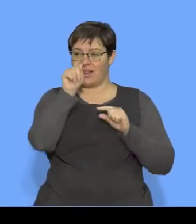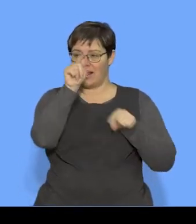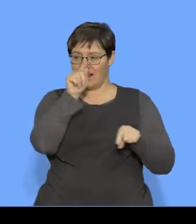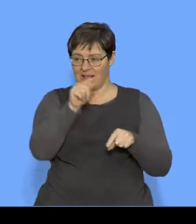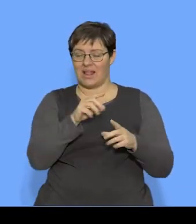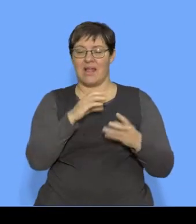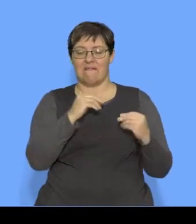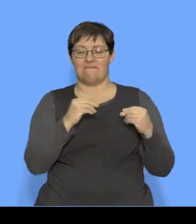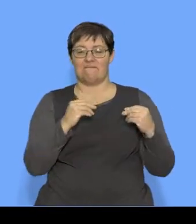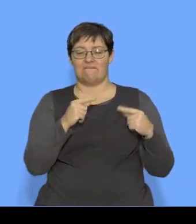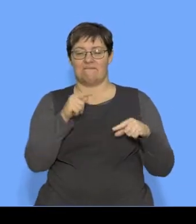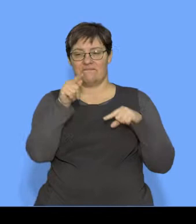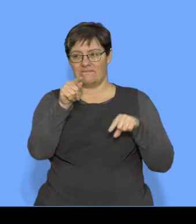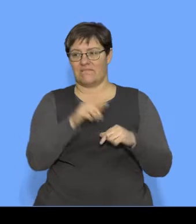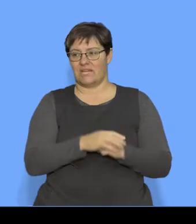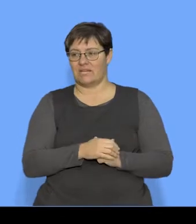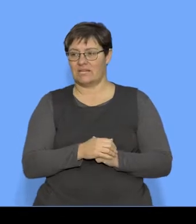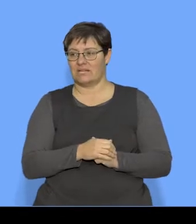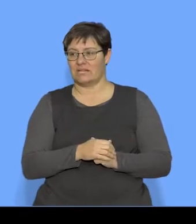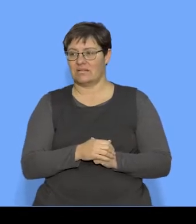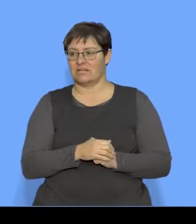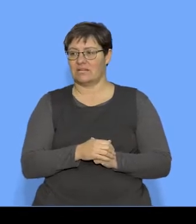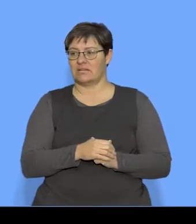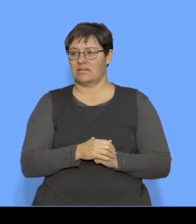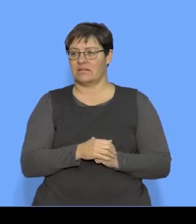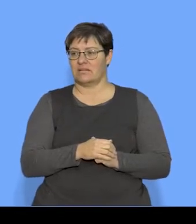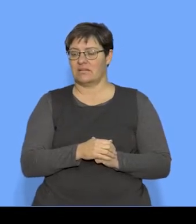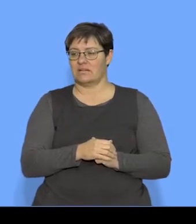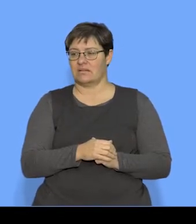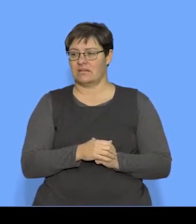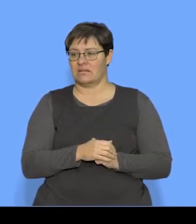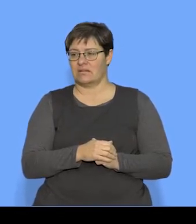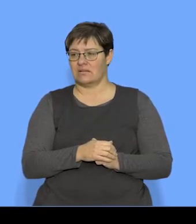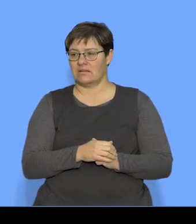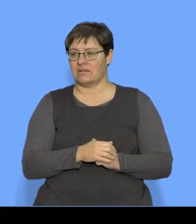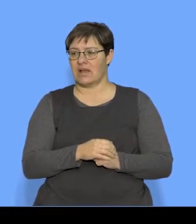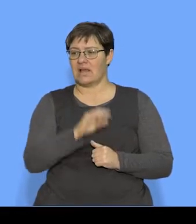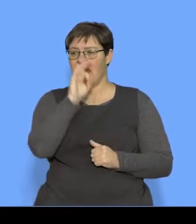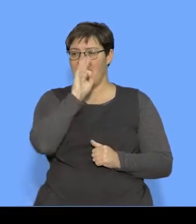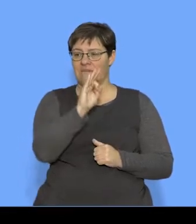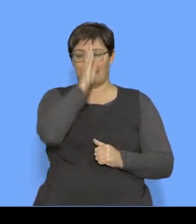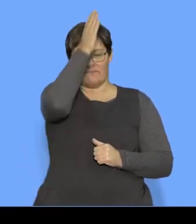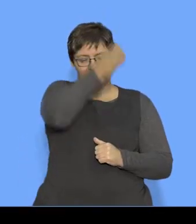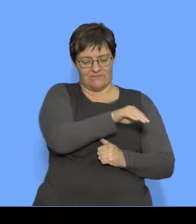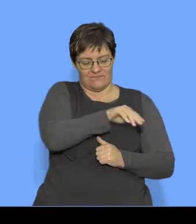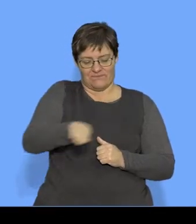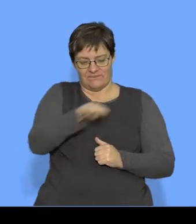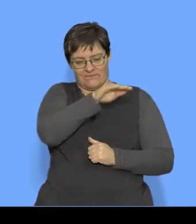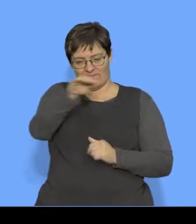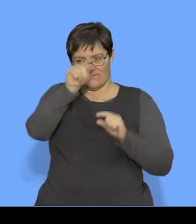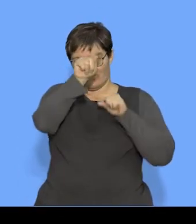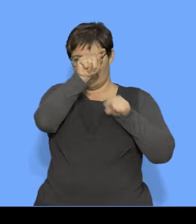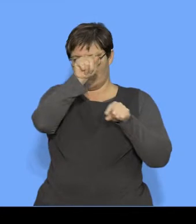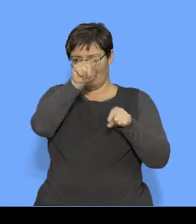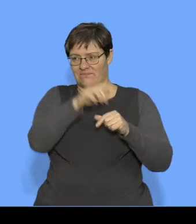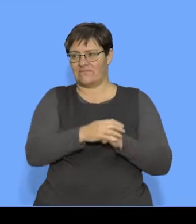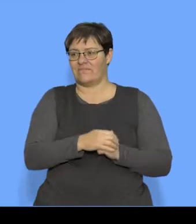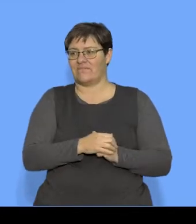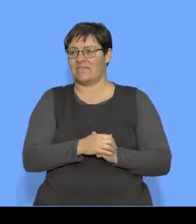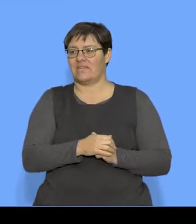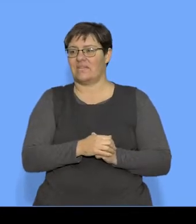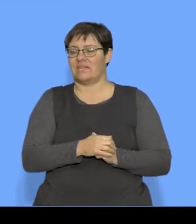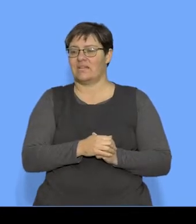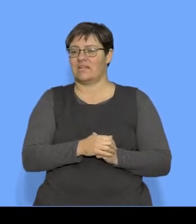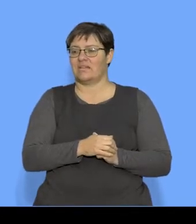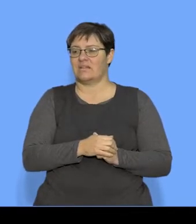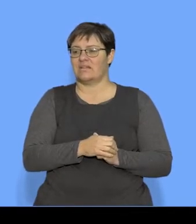be the corresponding angles. So in simple terms, this will be my F that I was telling you about, right? Or my